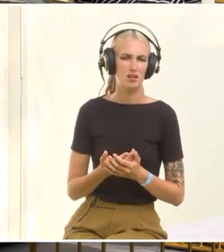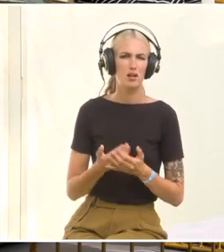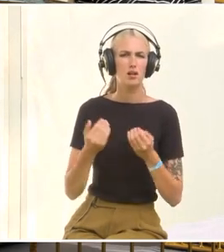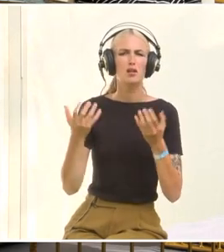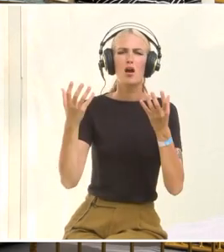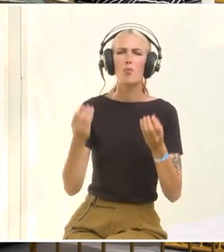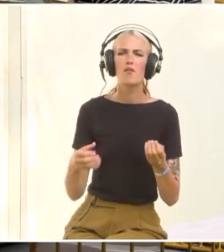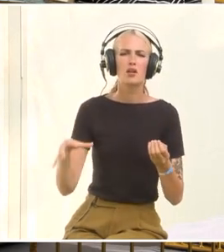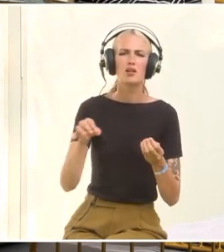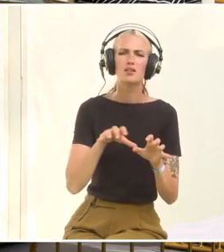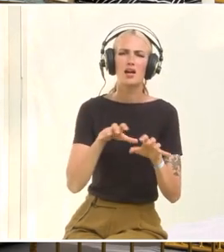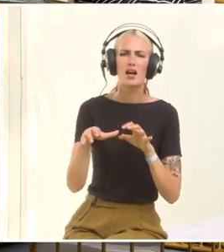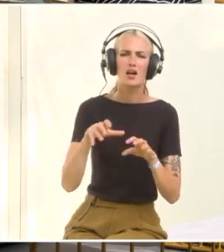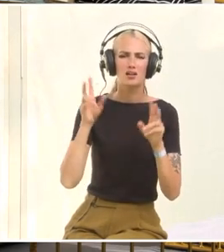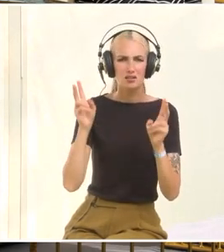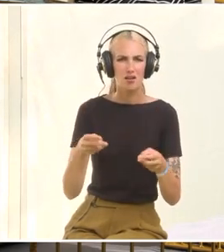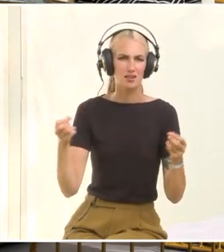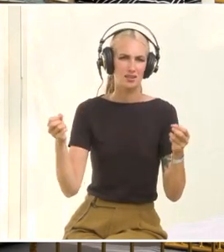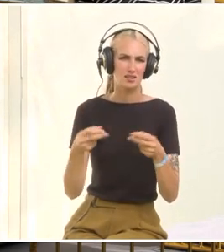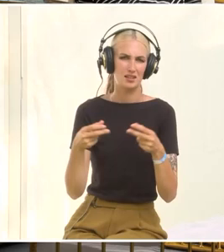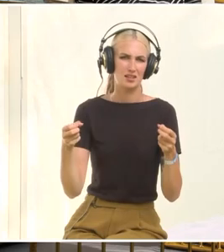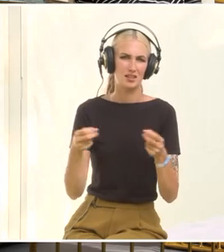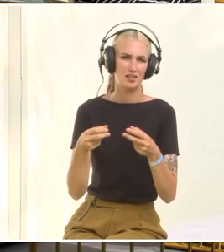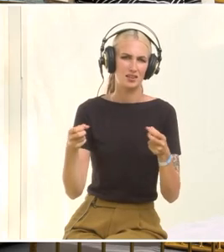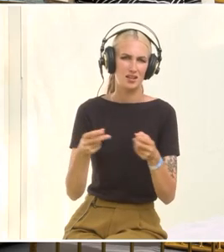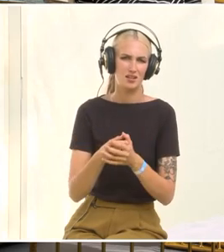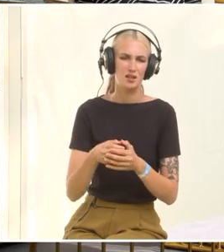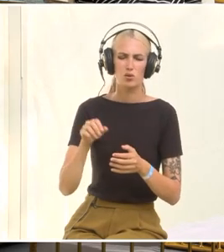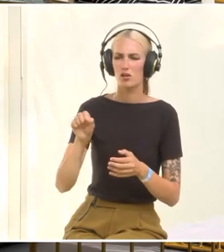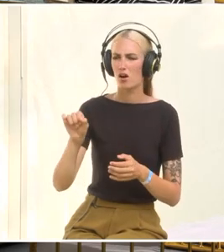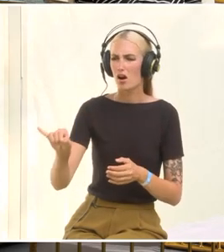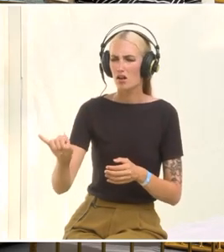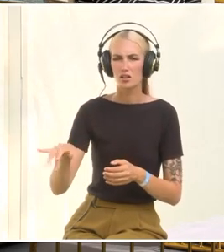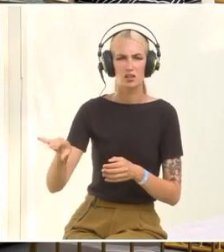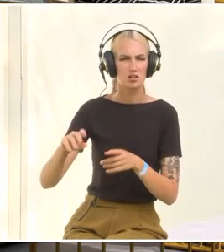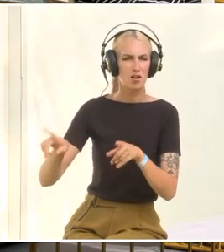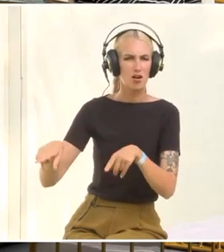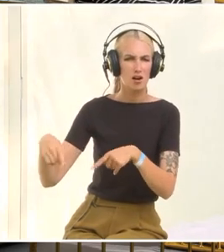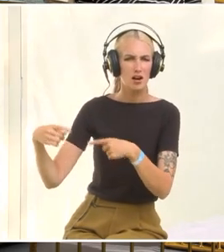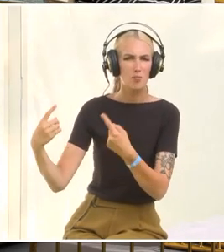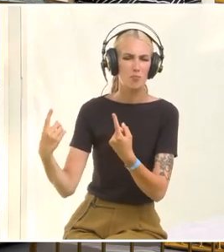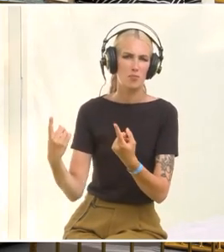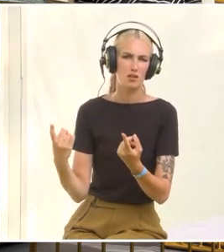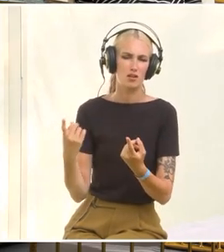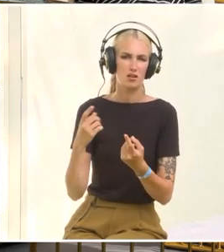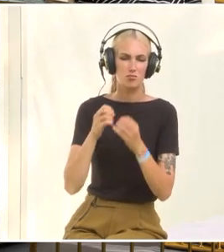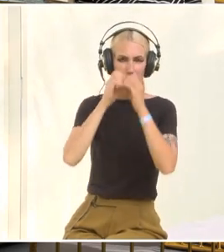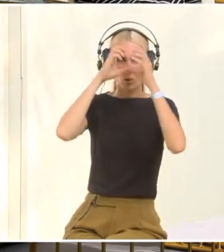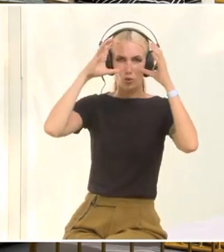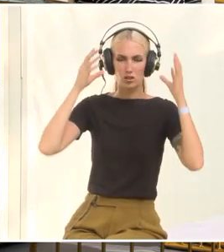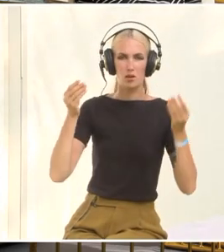digital somehow. So in that sense, when these generative AI, other things are moving forward, I imagine